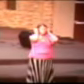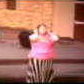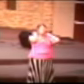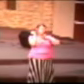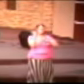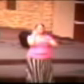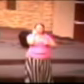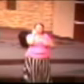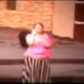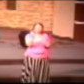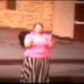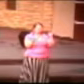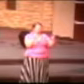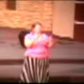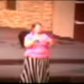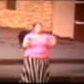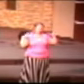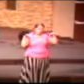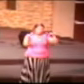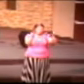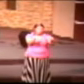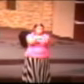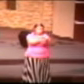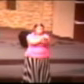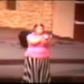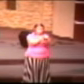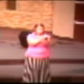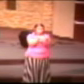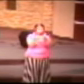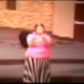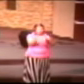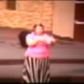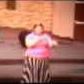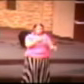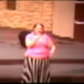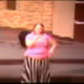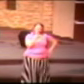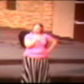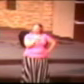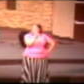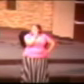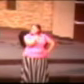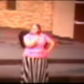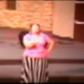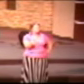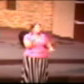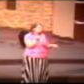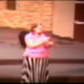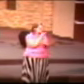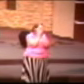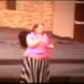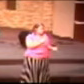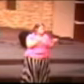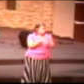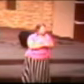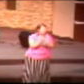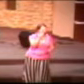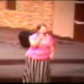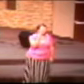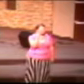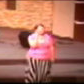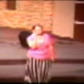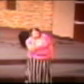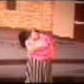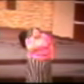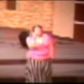of people flock to the streets of New York, I'm just overcome with a particular question, is anyone going to change because they've seen